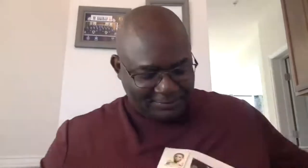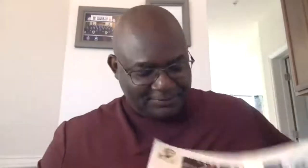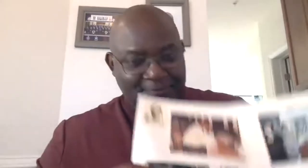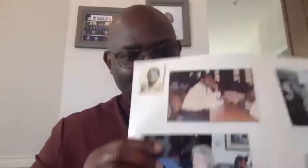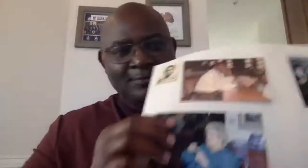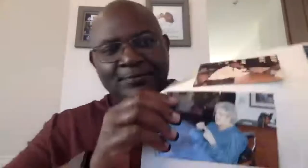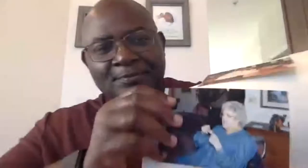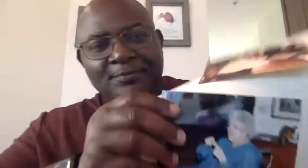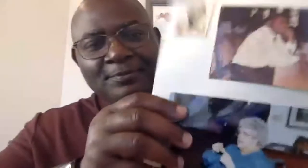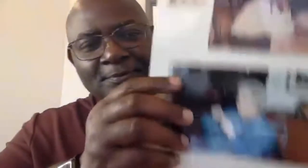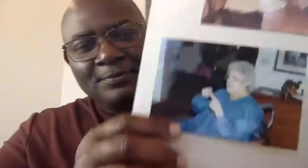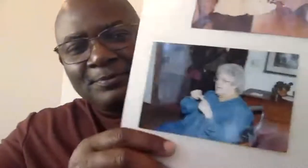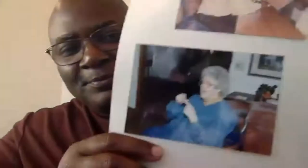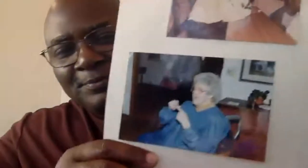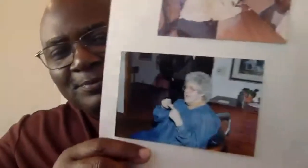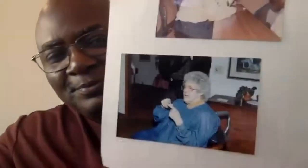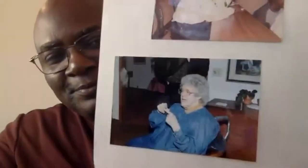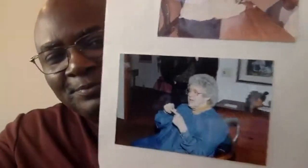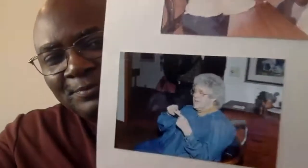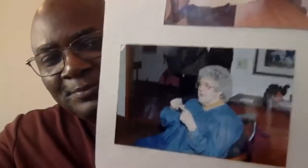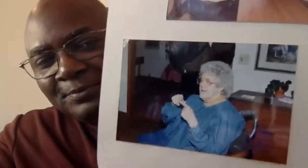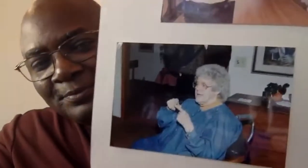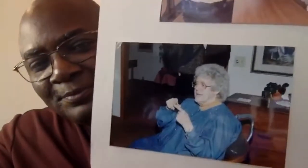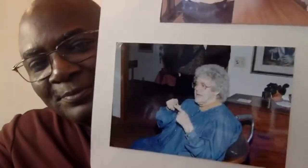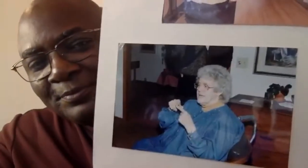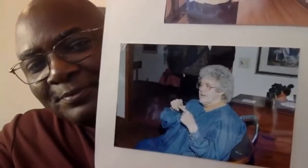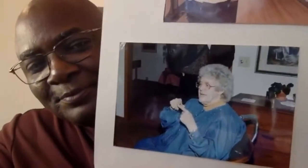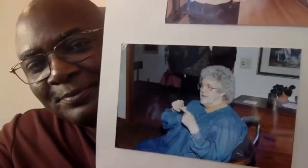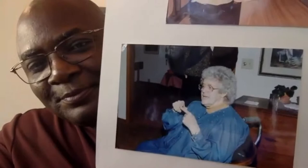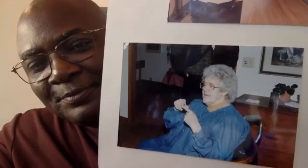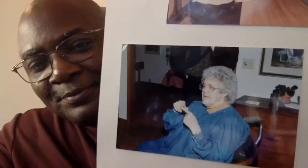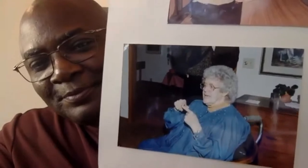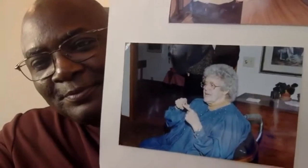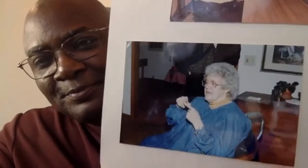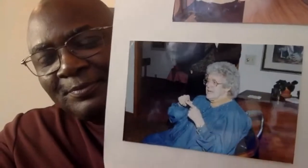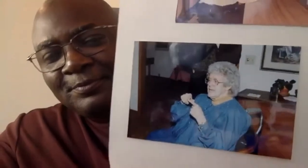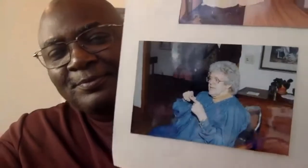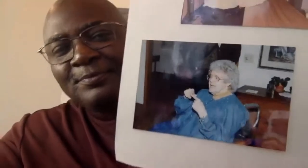Code International, thank you. And here's the picture.